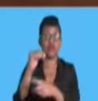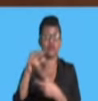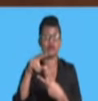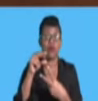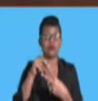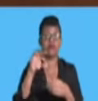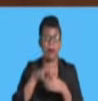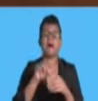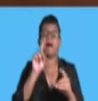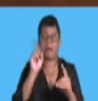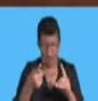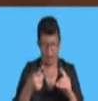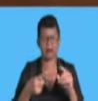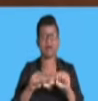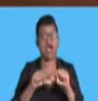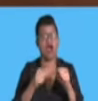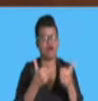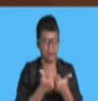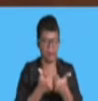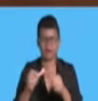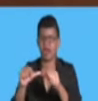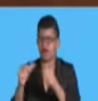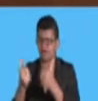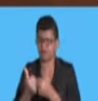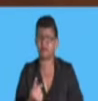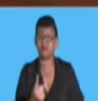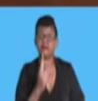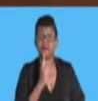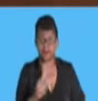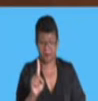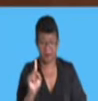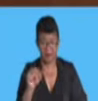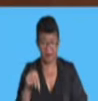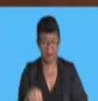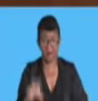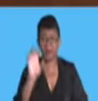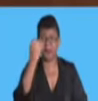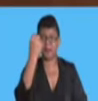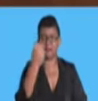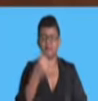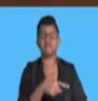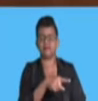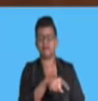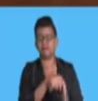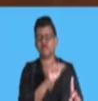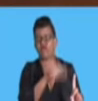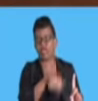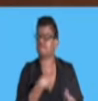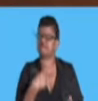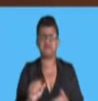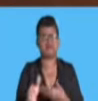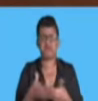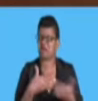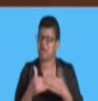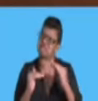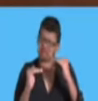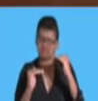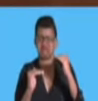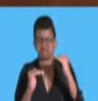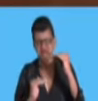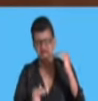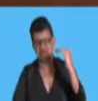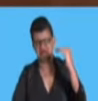honourable members who have said in this honourable House that a win is a win, no matter what the margin. On that